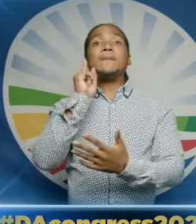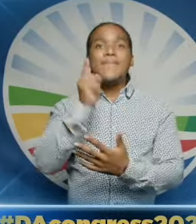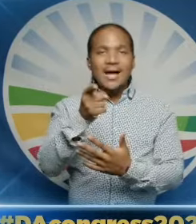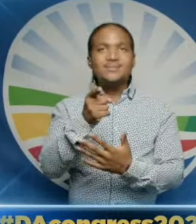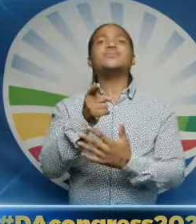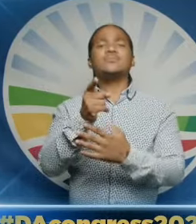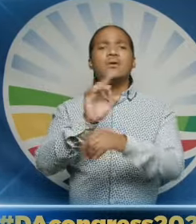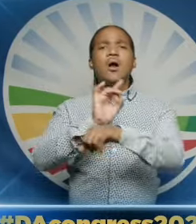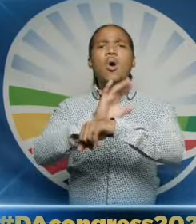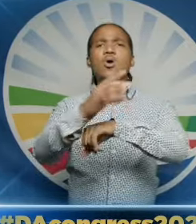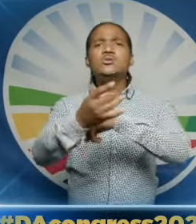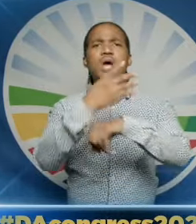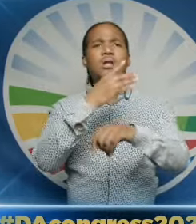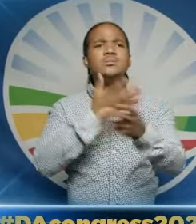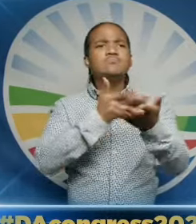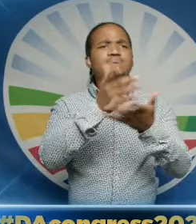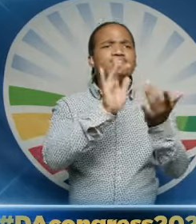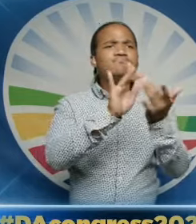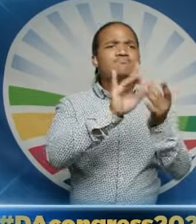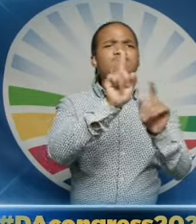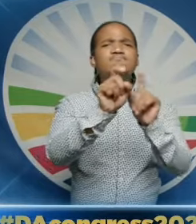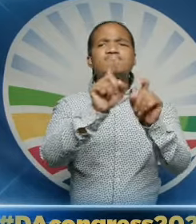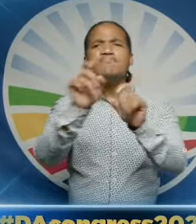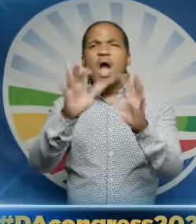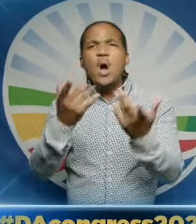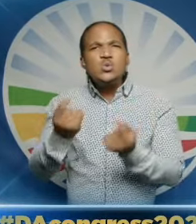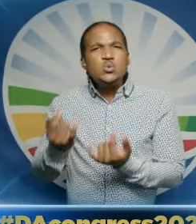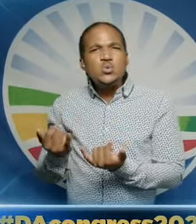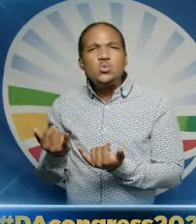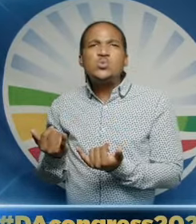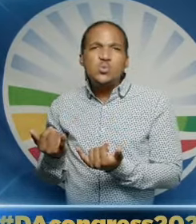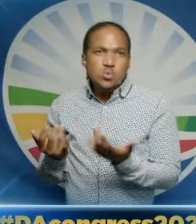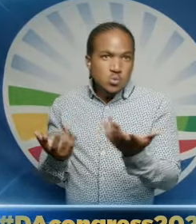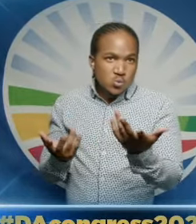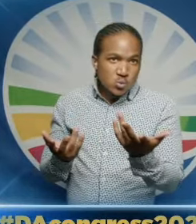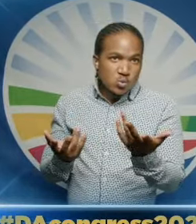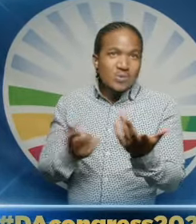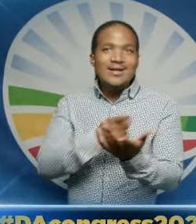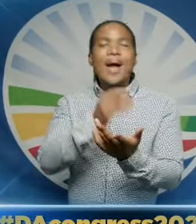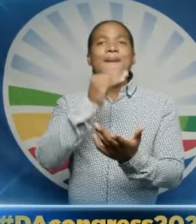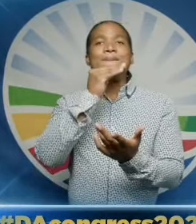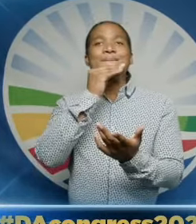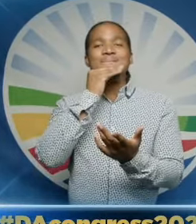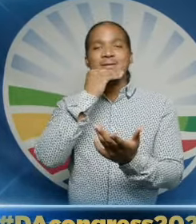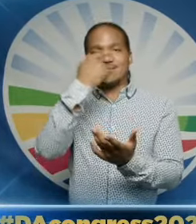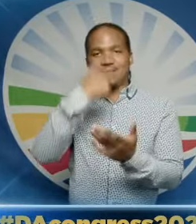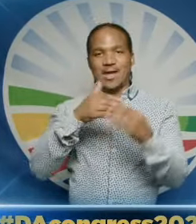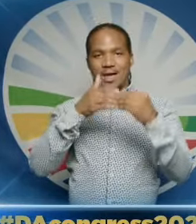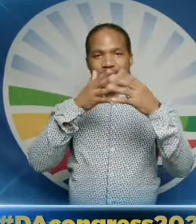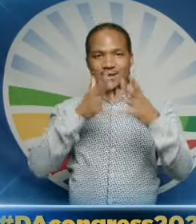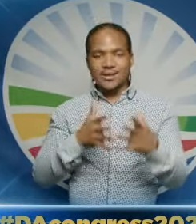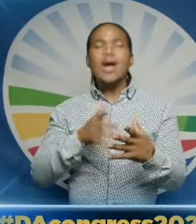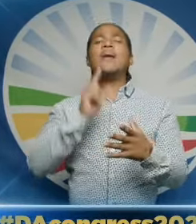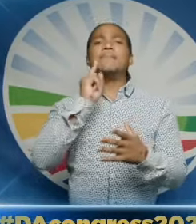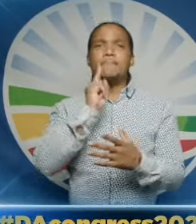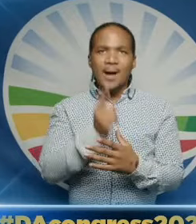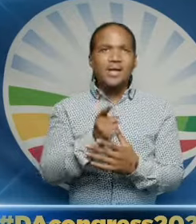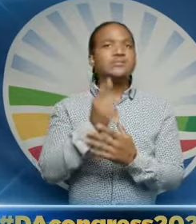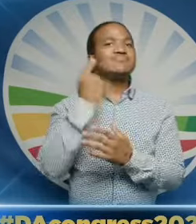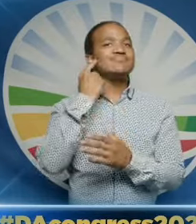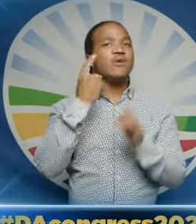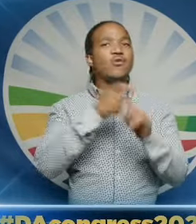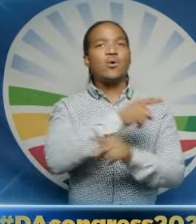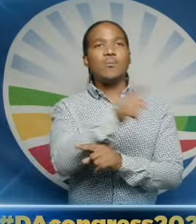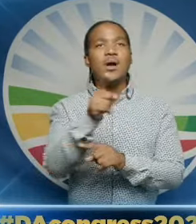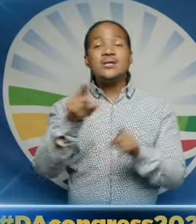others and it must be put to a vote in some instances. So people must have a mandate from the people. Even Greg himself did not appoint himself, or somebody